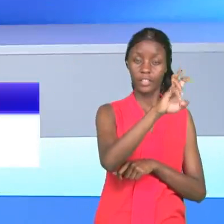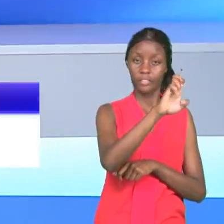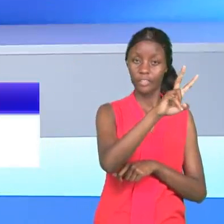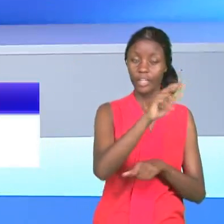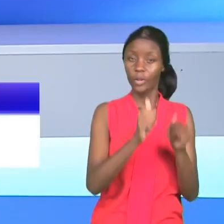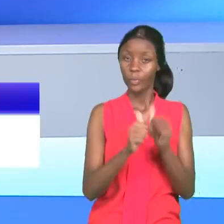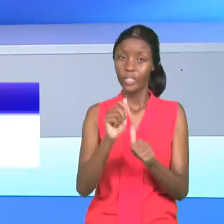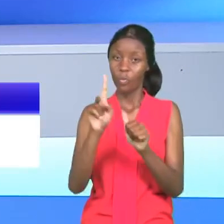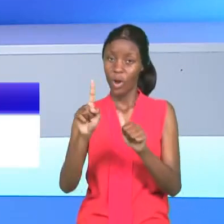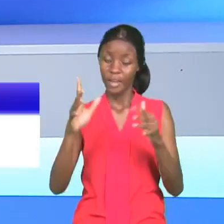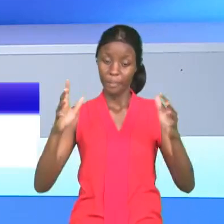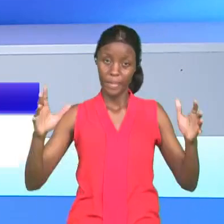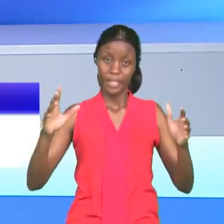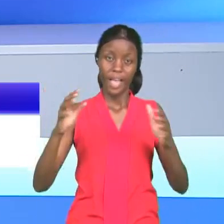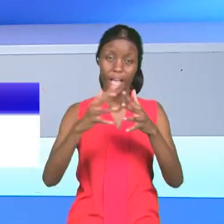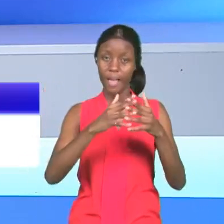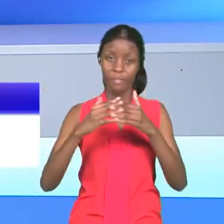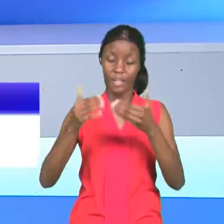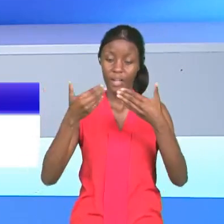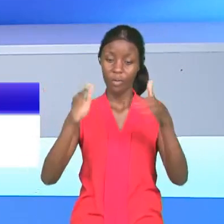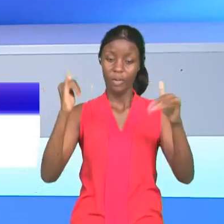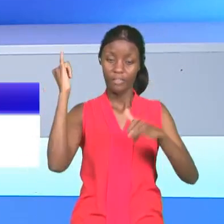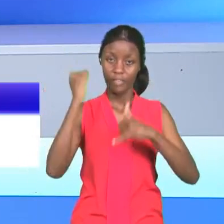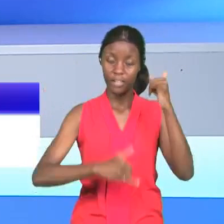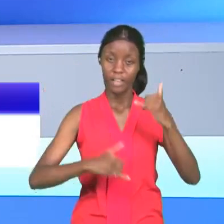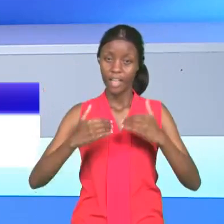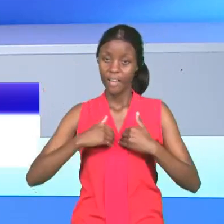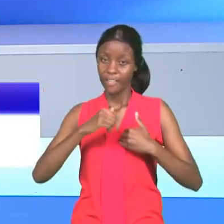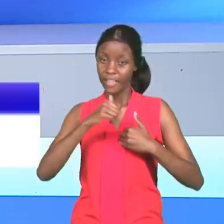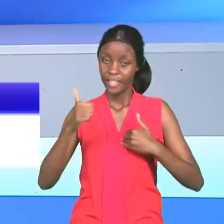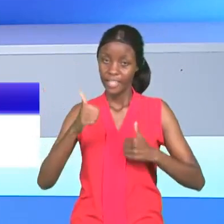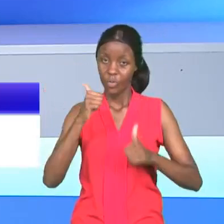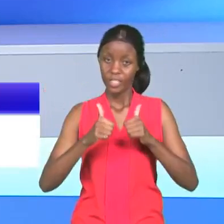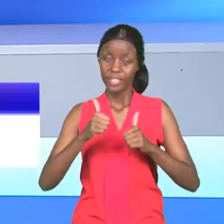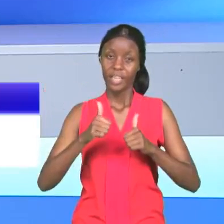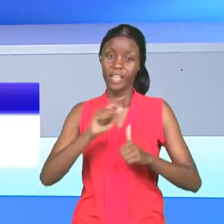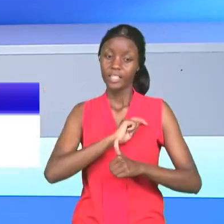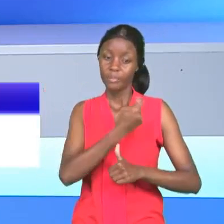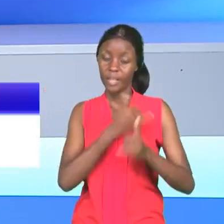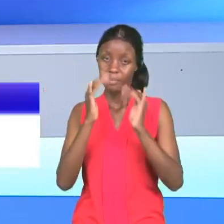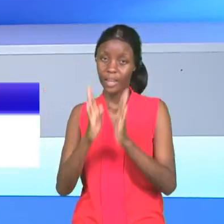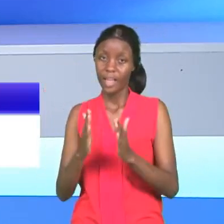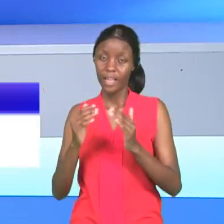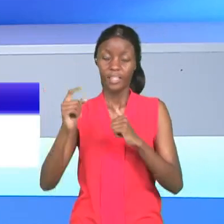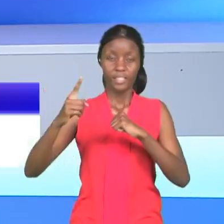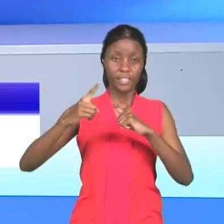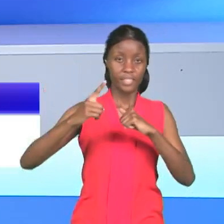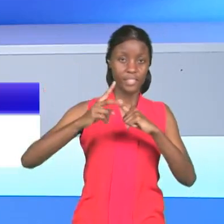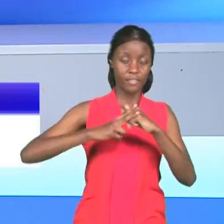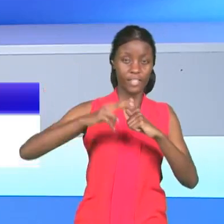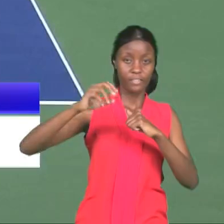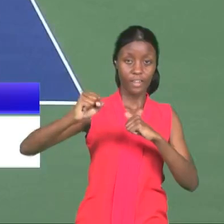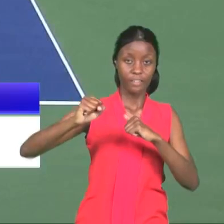one of the greatest US Open finals. Spain's Nadal, 33, won 7-5, 6-3,